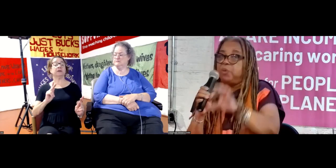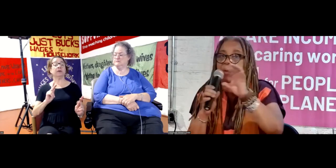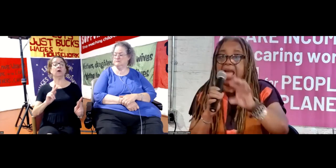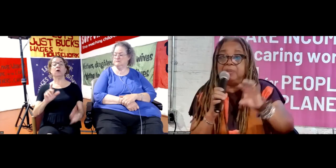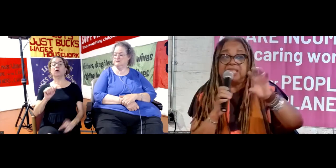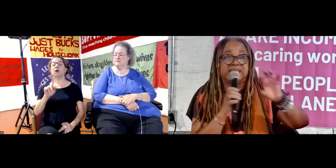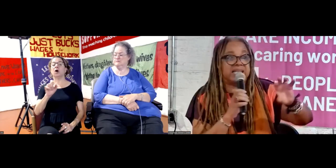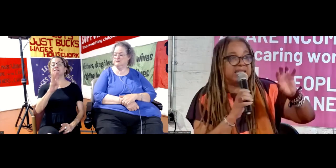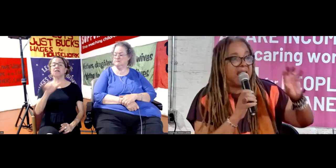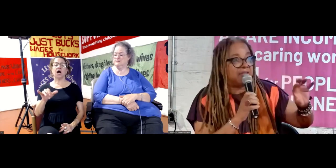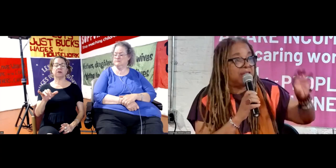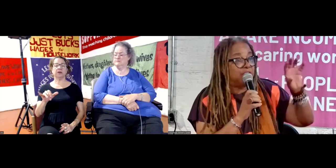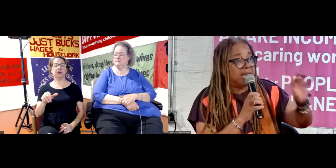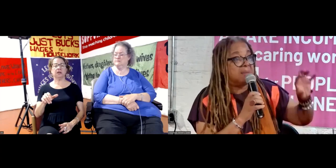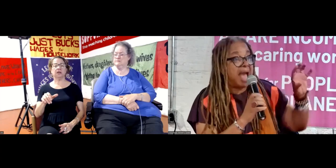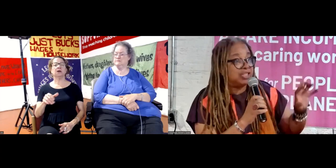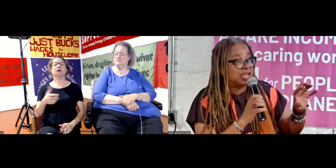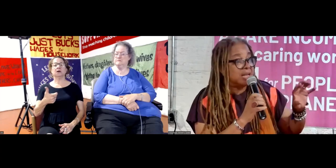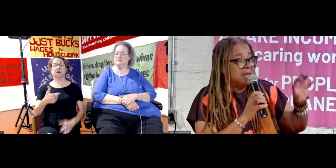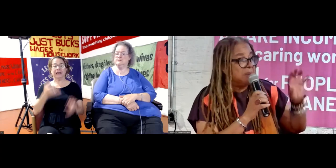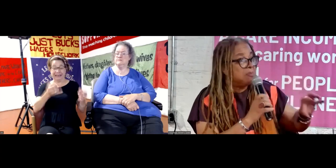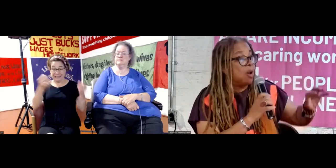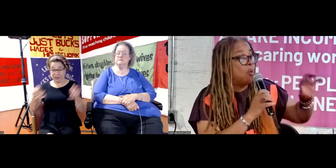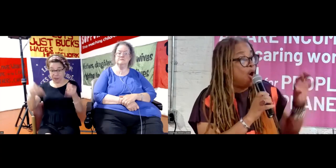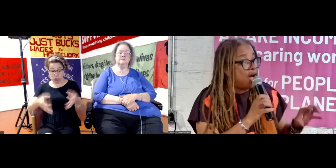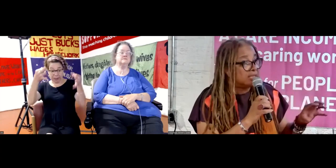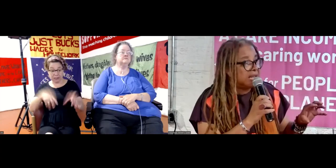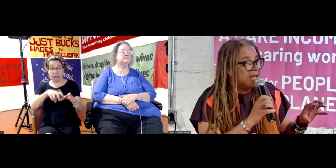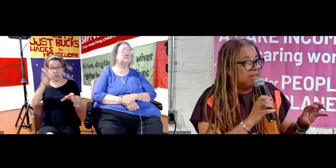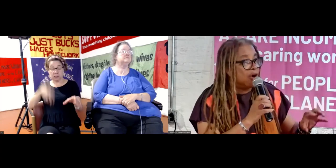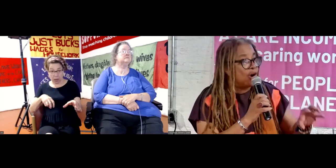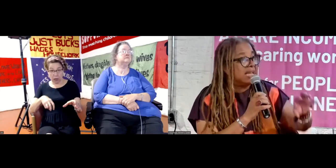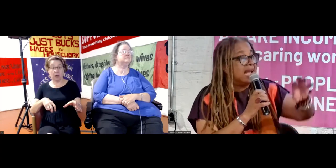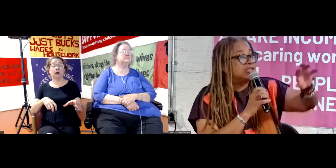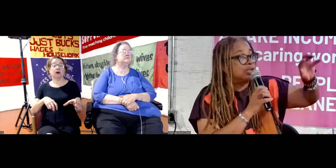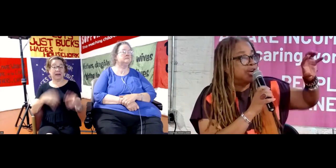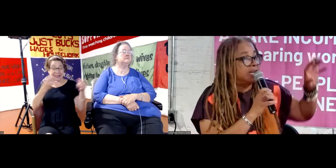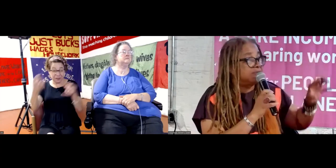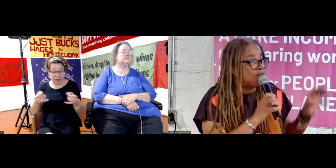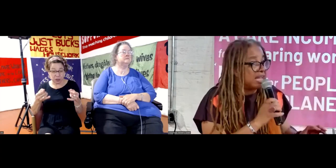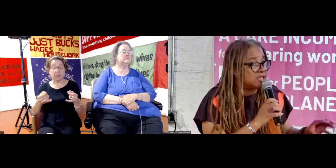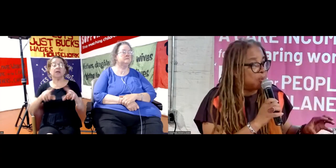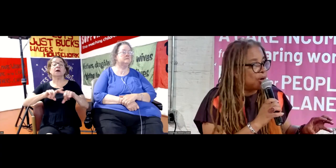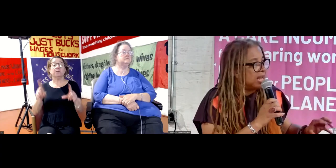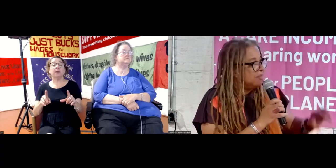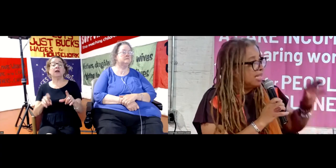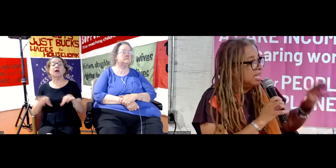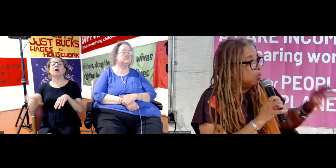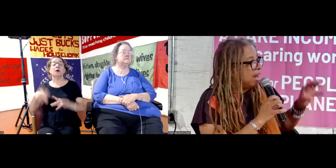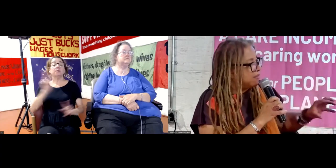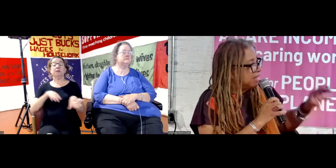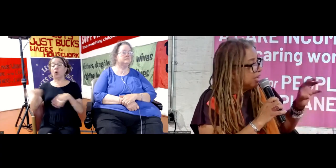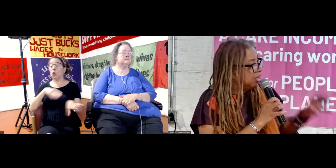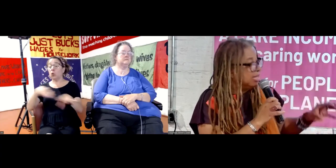point. And we were able to stick together. If you could imagine, people walked, they organized alternative transport. They